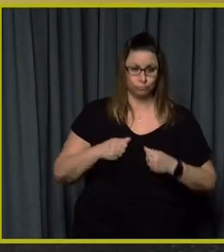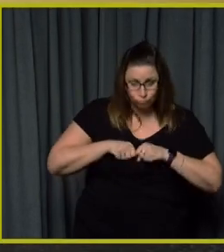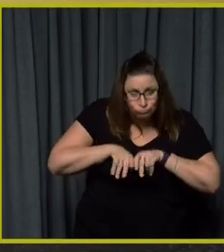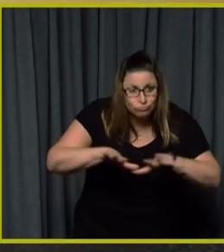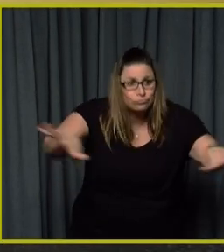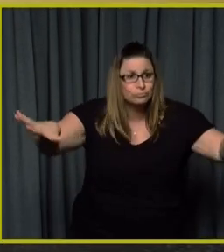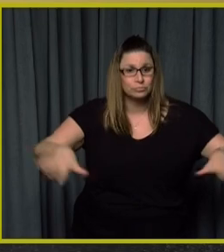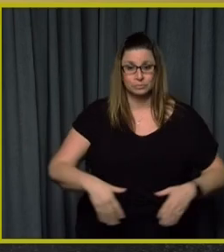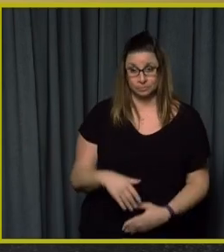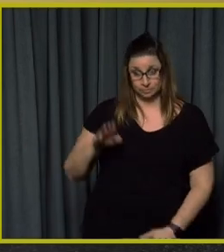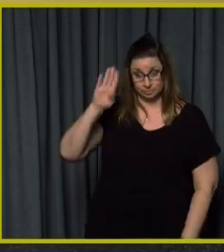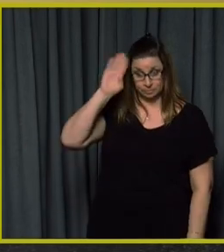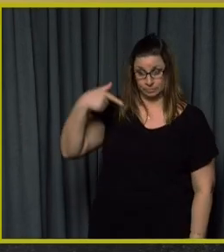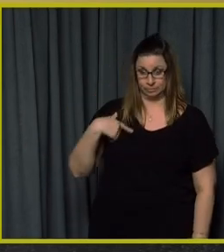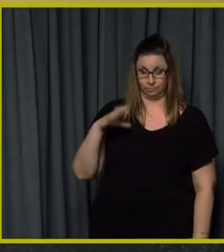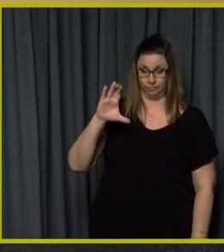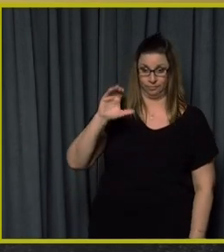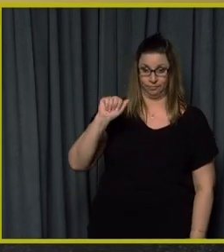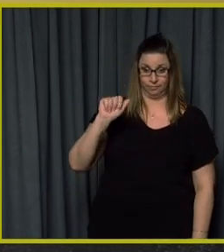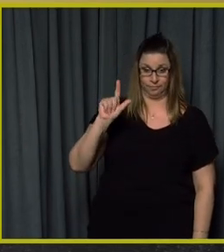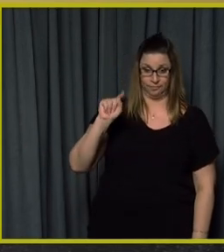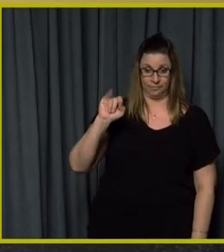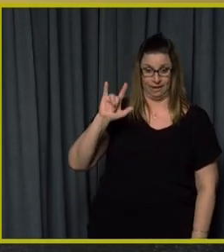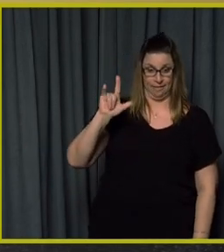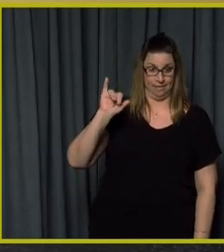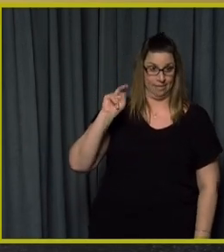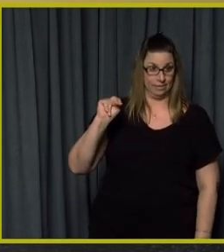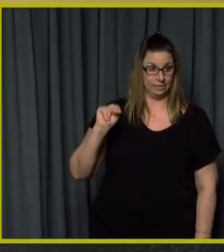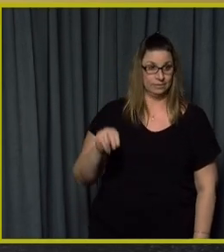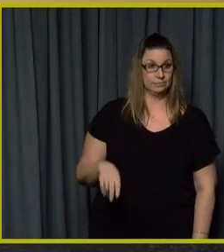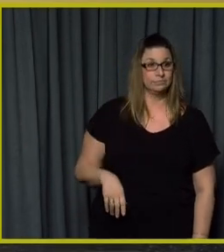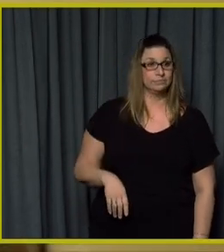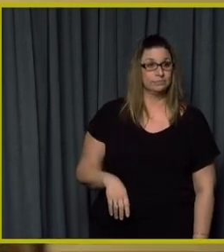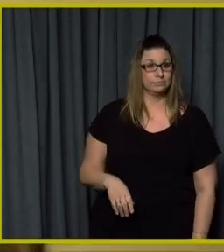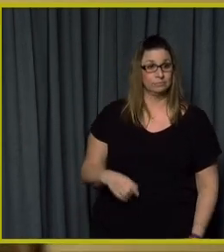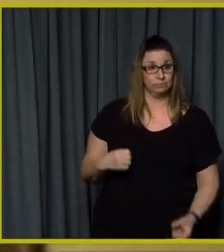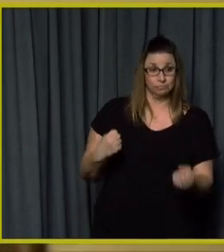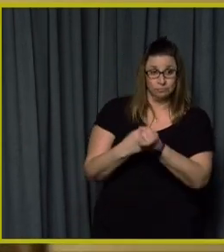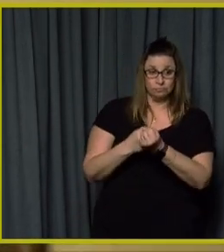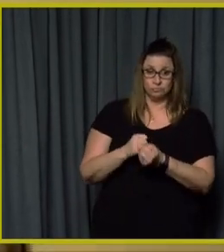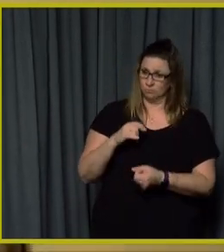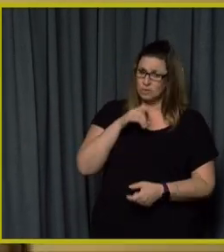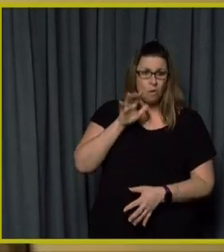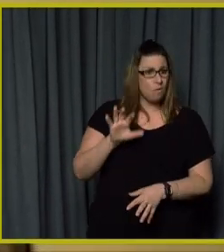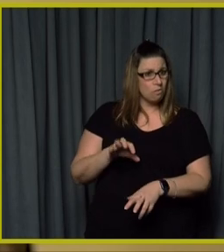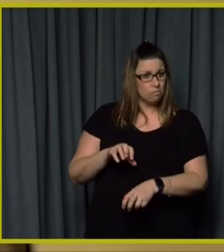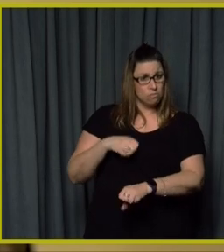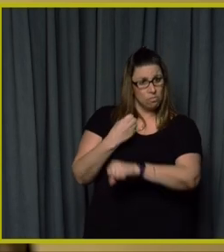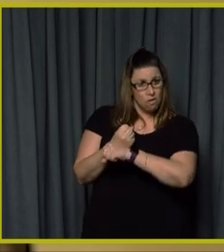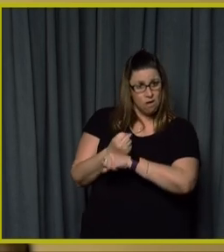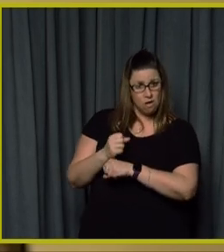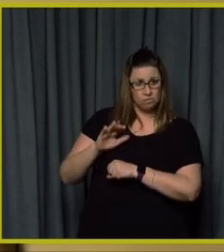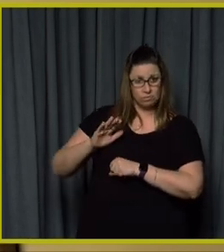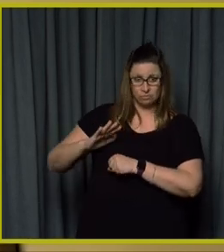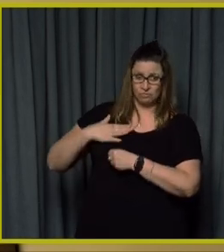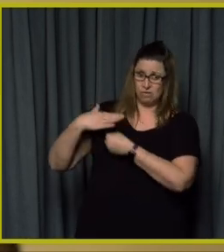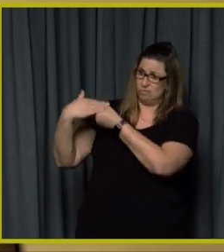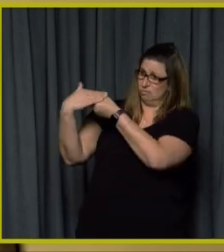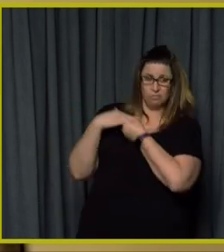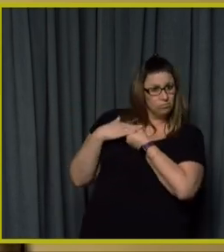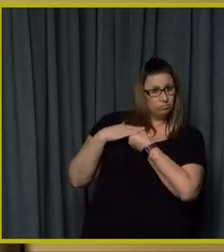Swain. Poor communities are being locked up and locked out. Did you know we